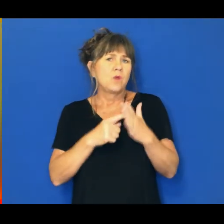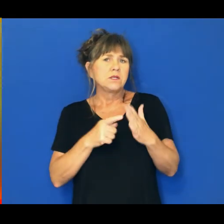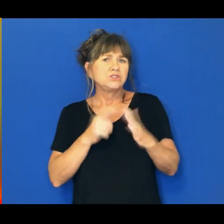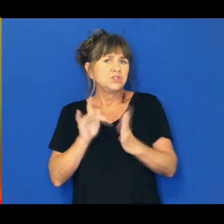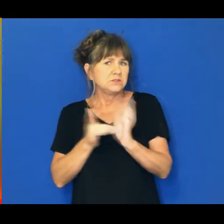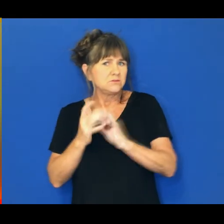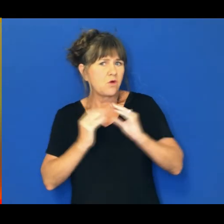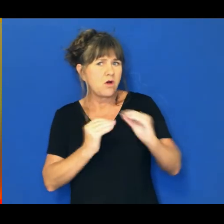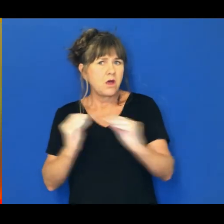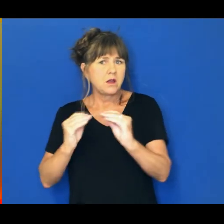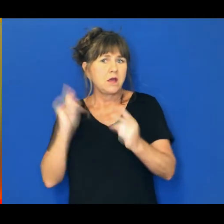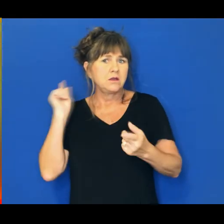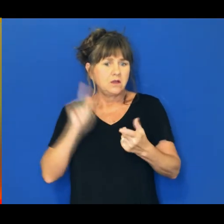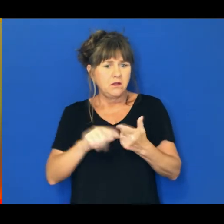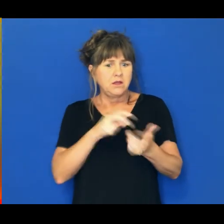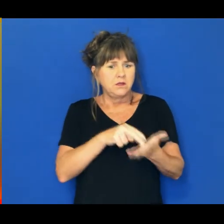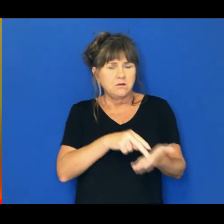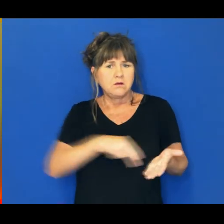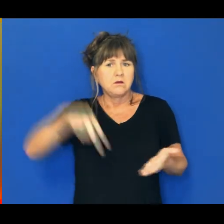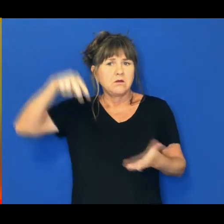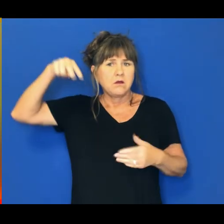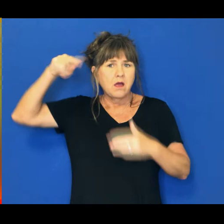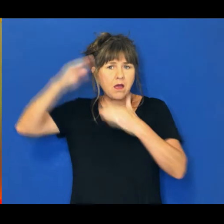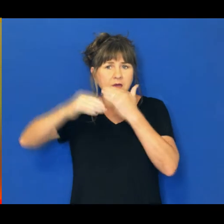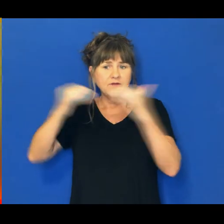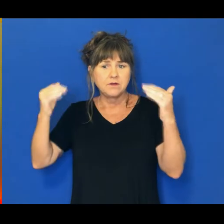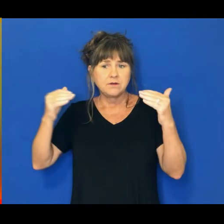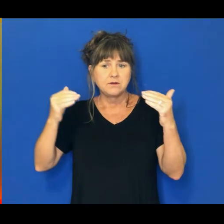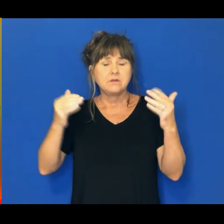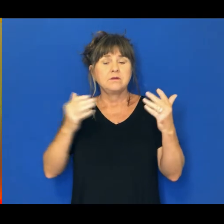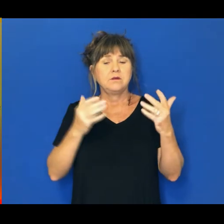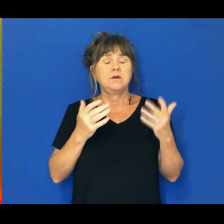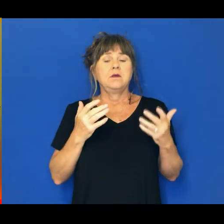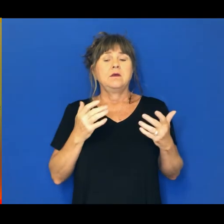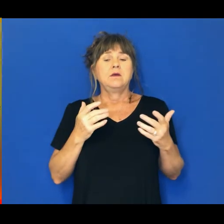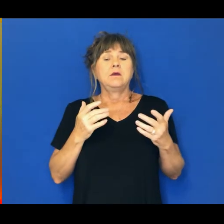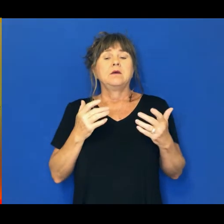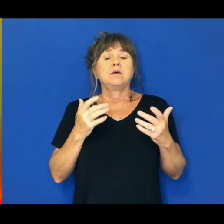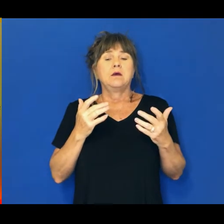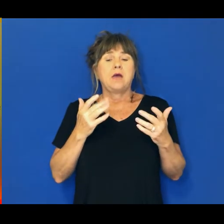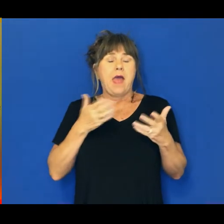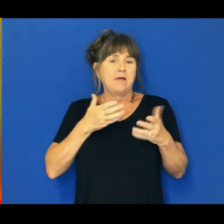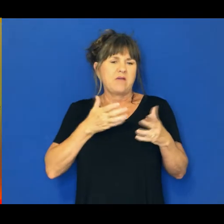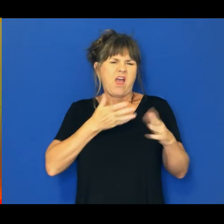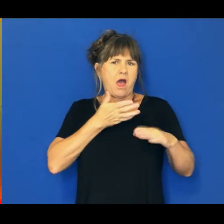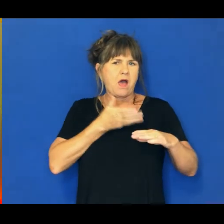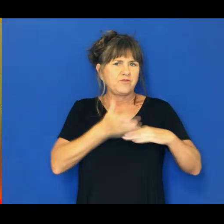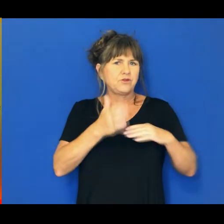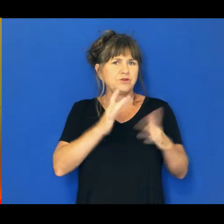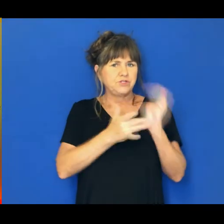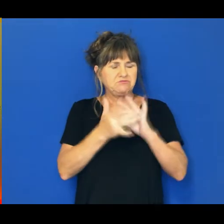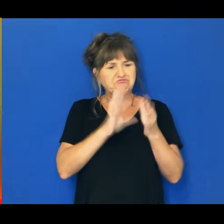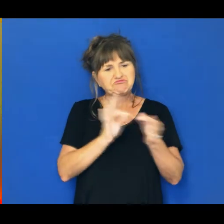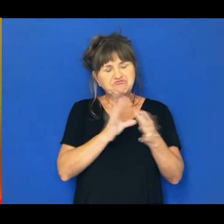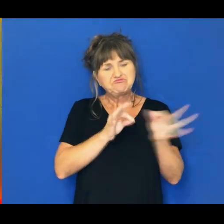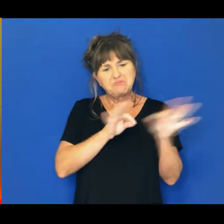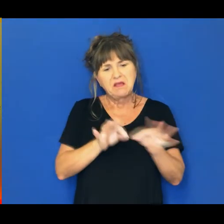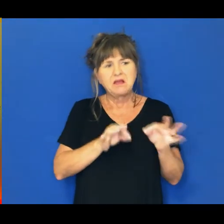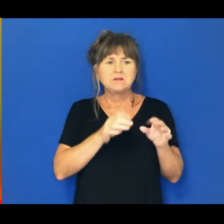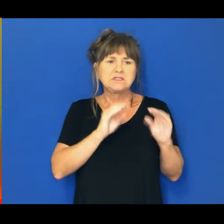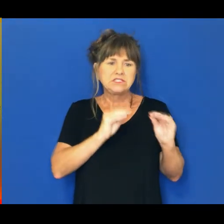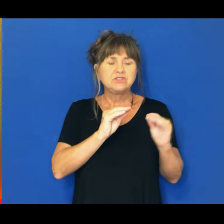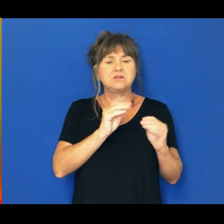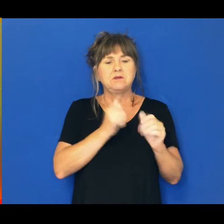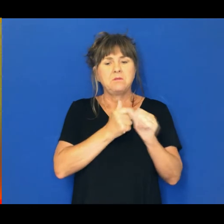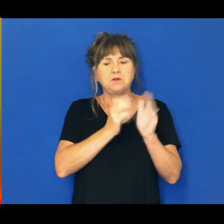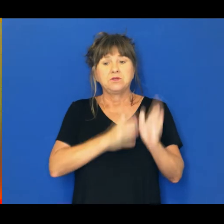was taken up to heaven, after giving instructions through the Holy Spirit to the apostles he had chosen. After his suffering, he presented himself to